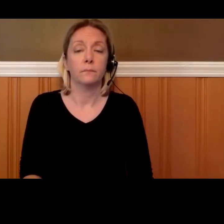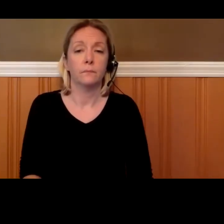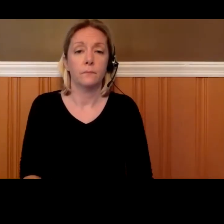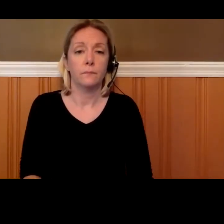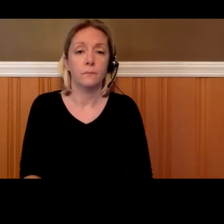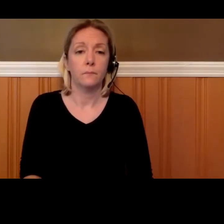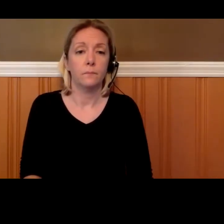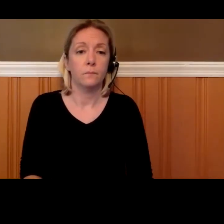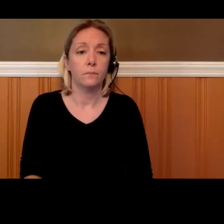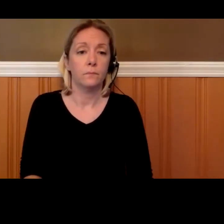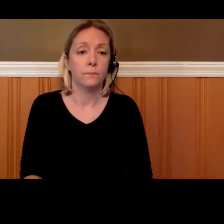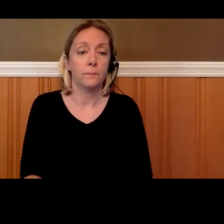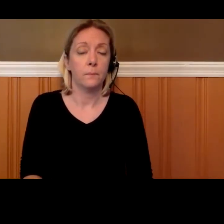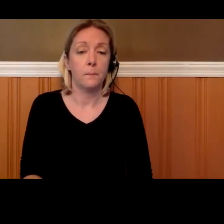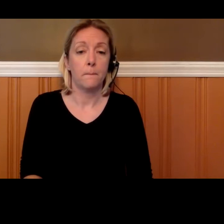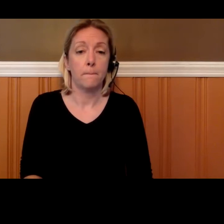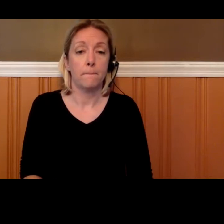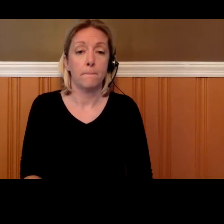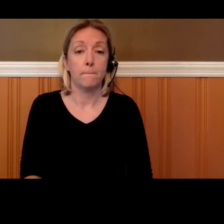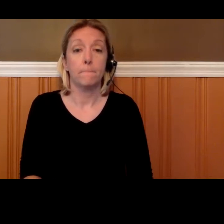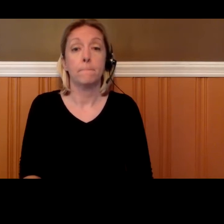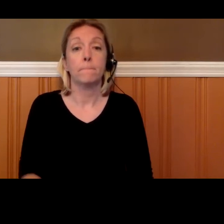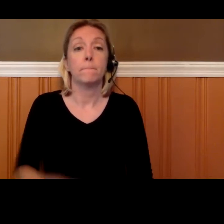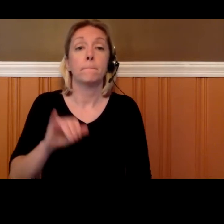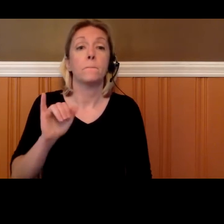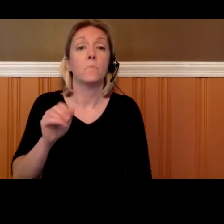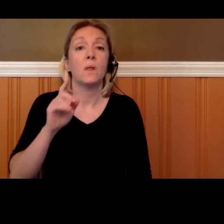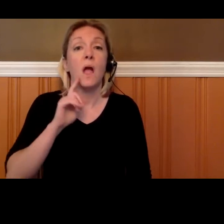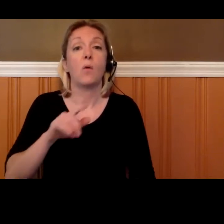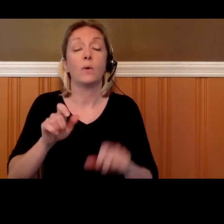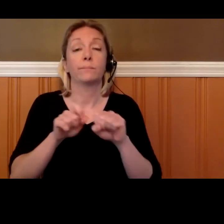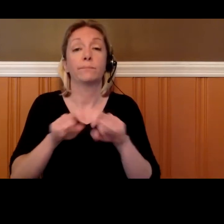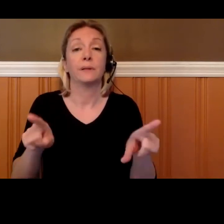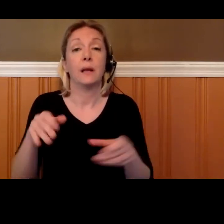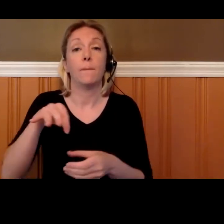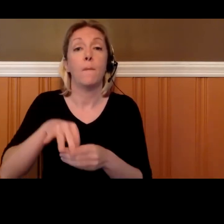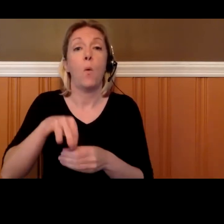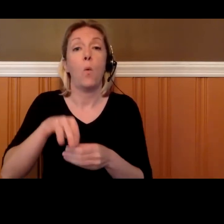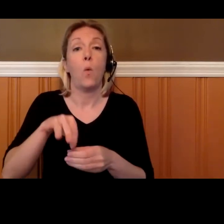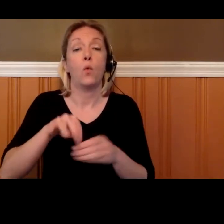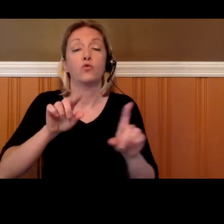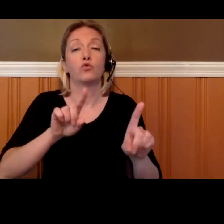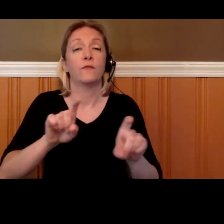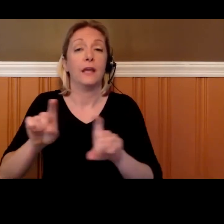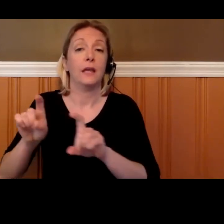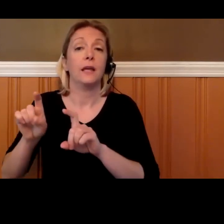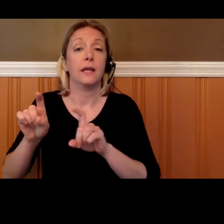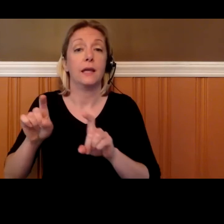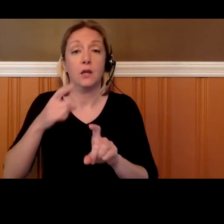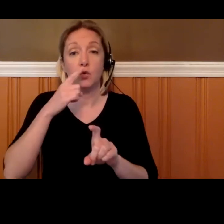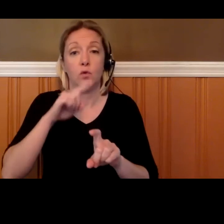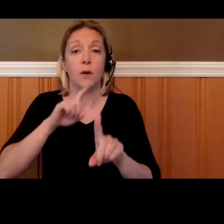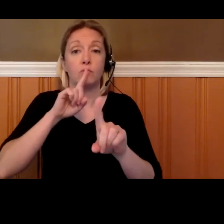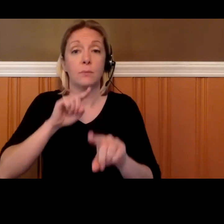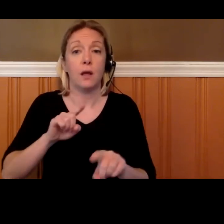And while people are thinking if they have any additional questions, I am going to put up our poll. If people could just respond to the